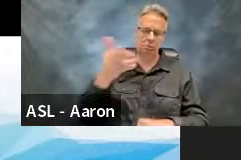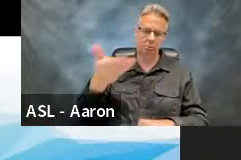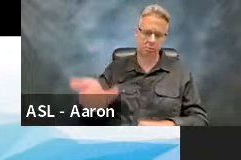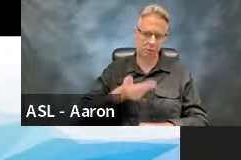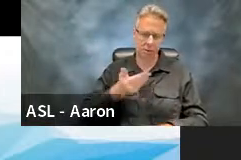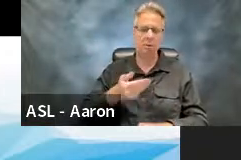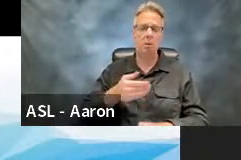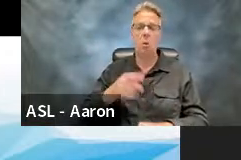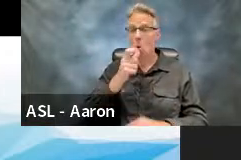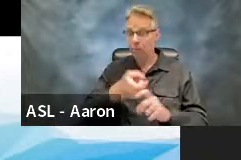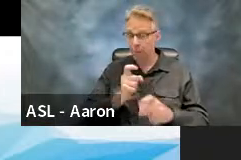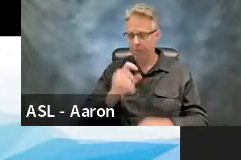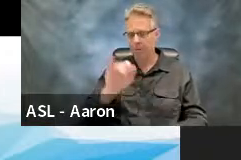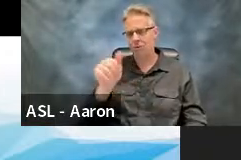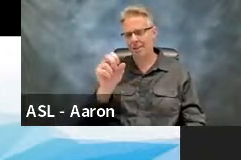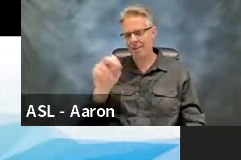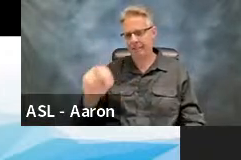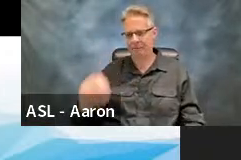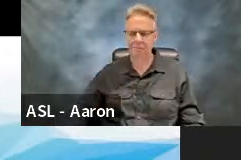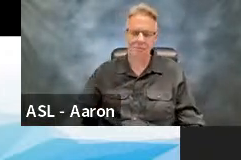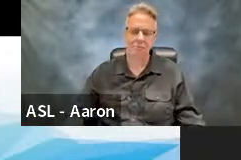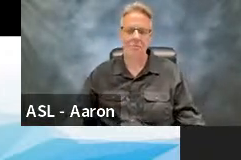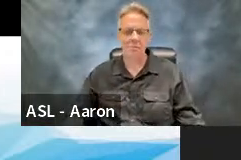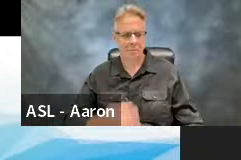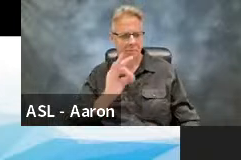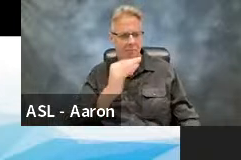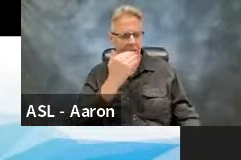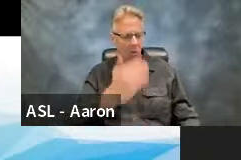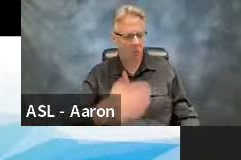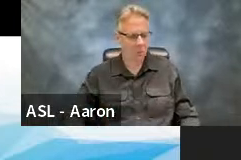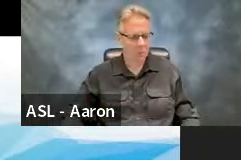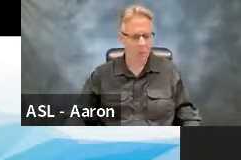Jason. Thank you. All right. Thank you. Good.